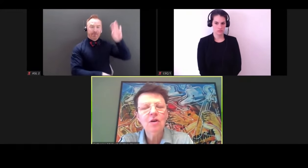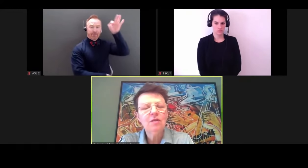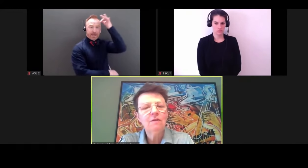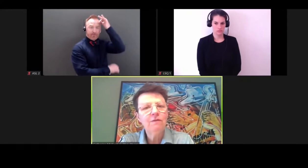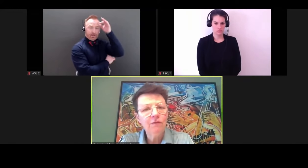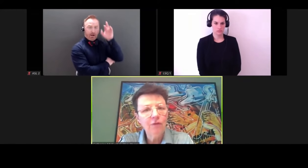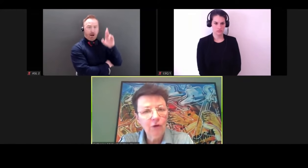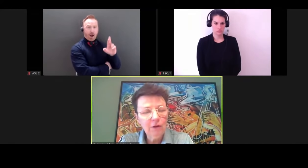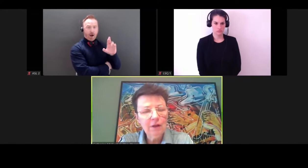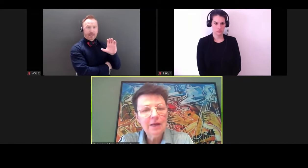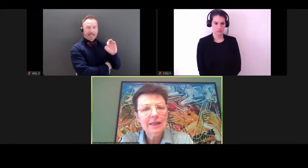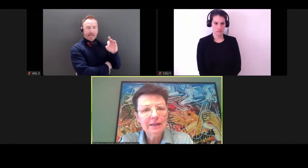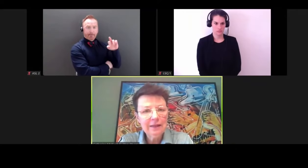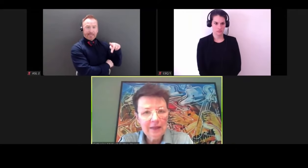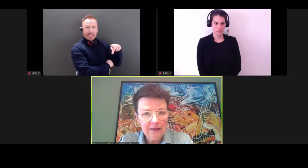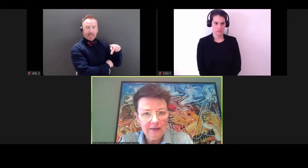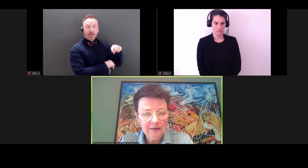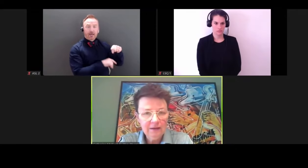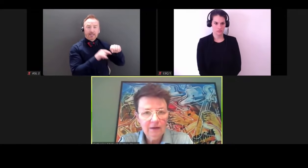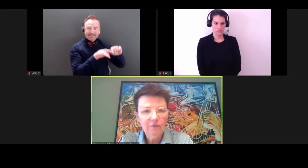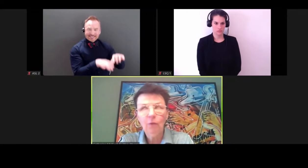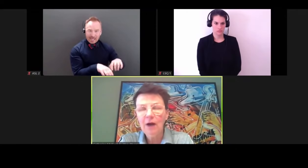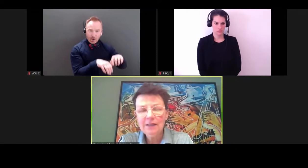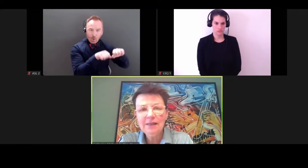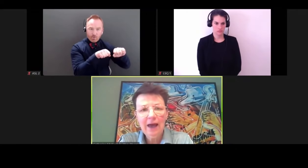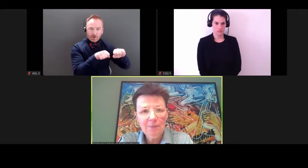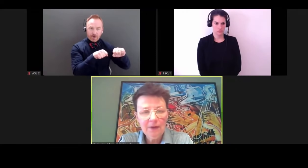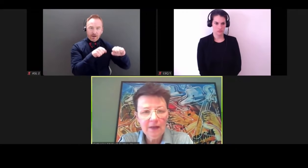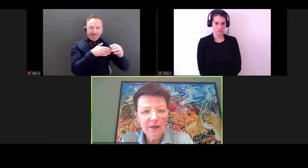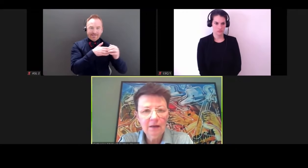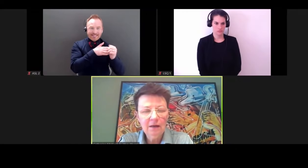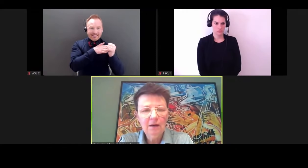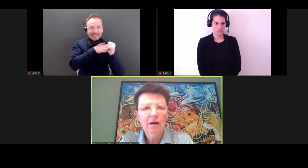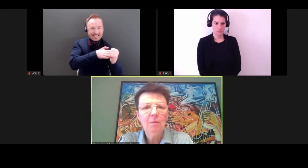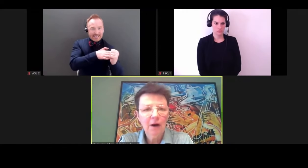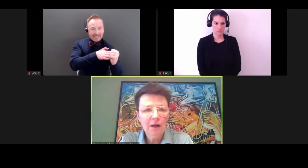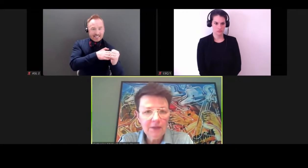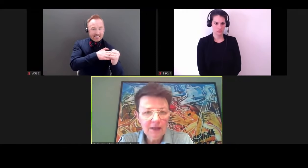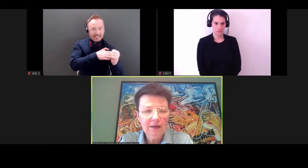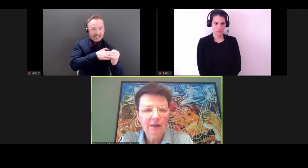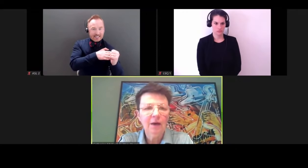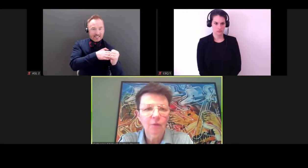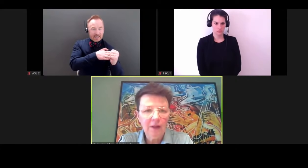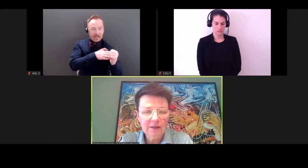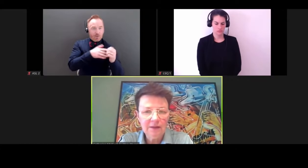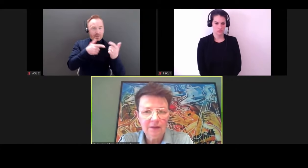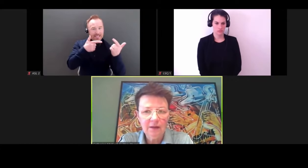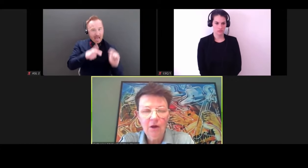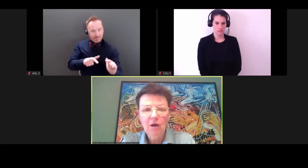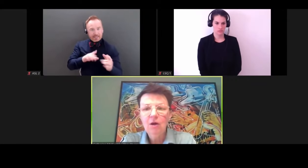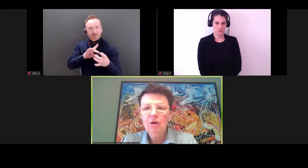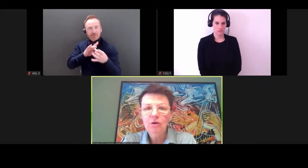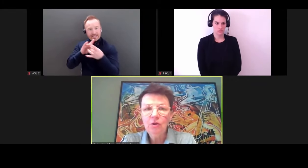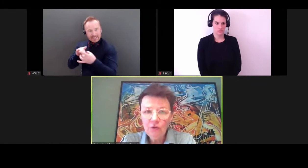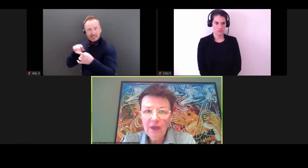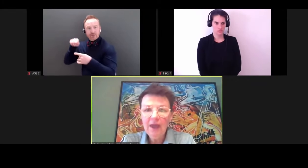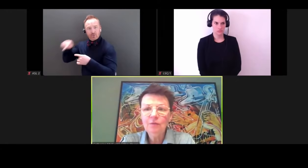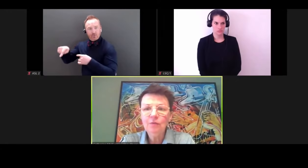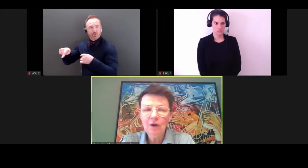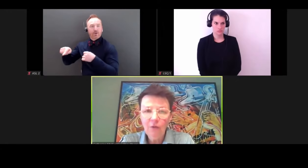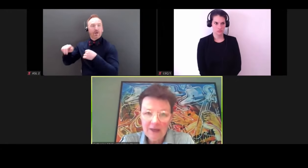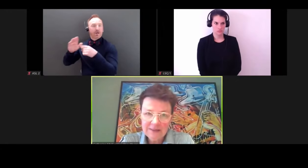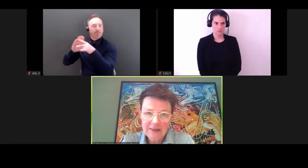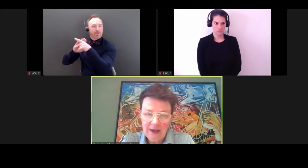over the full lead for what is happening on Parliament Hill and Wellington. You